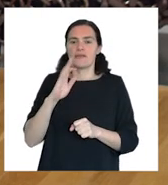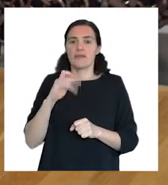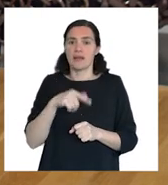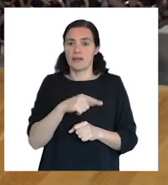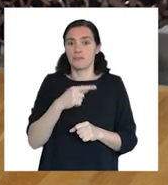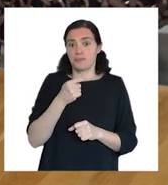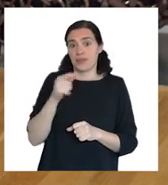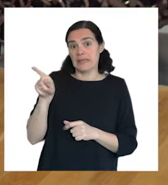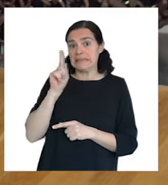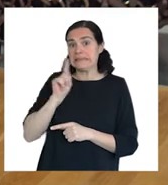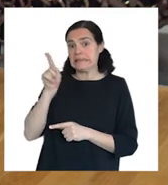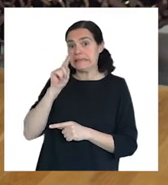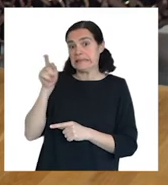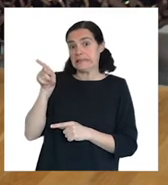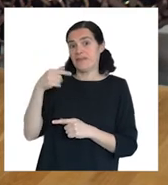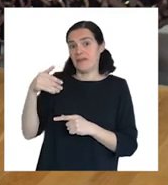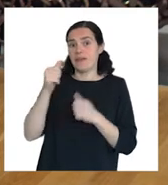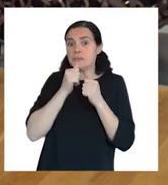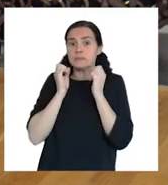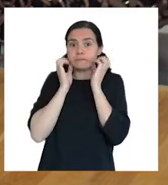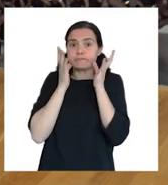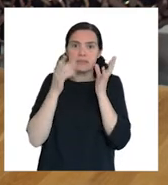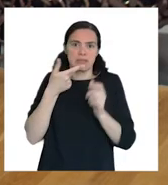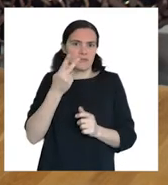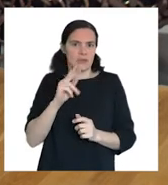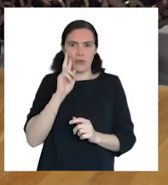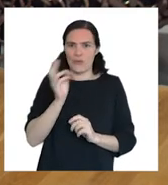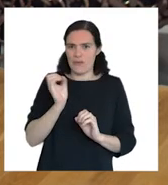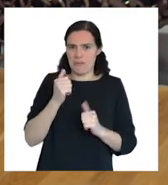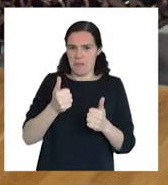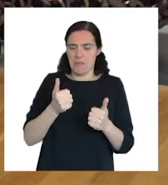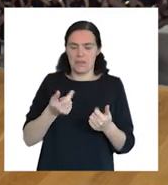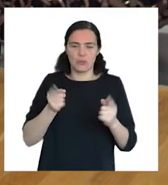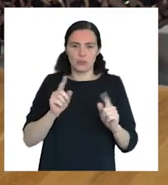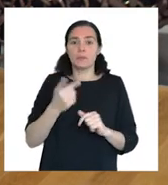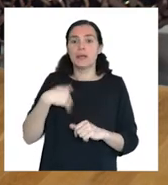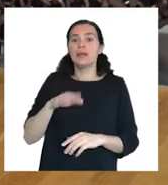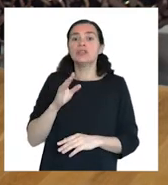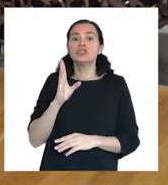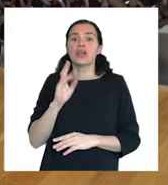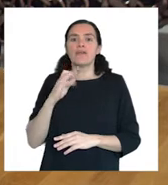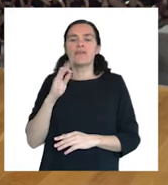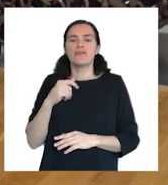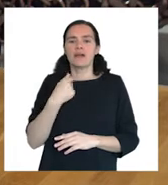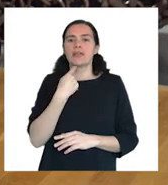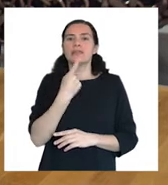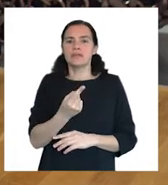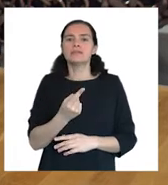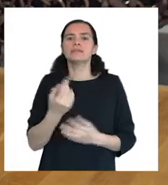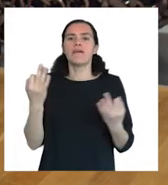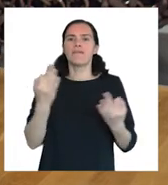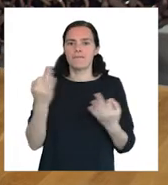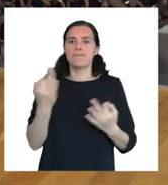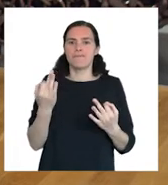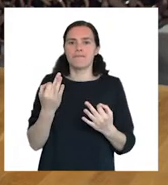Jafa. And António is going to blush a little bit, but on television you don't see it so much. But Arthur Jafa actually